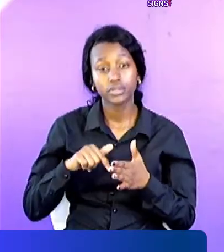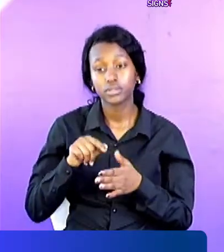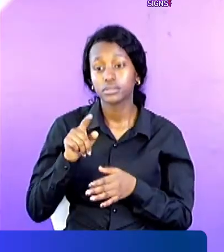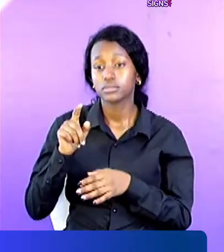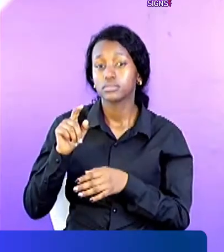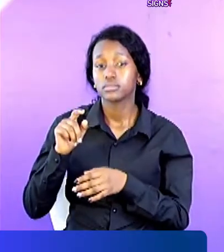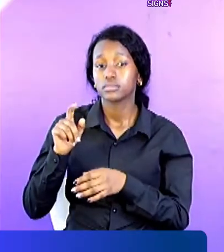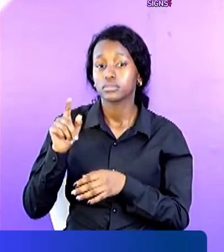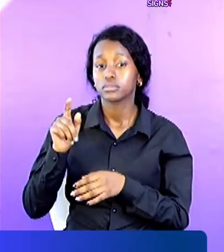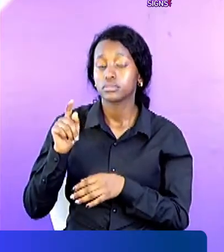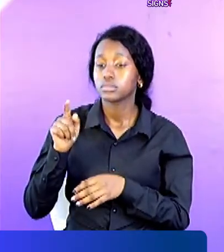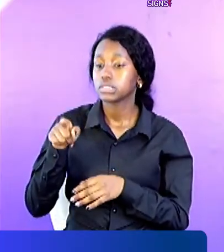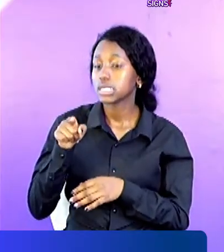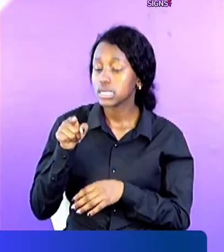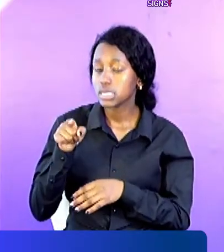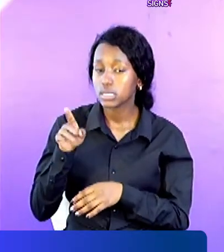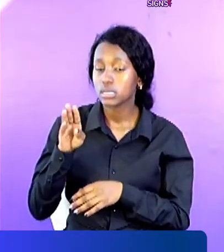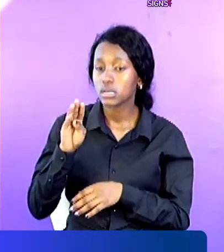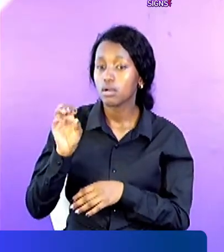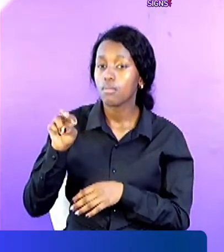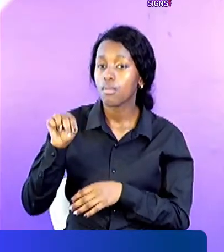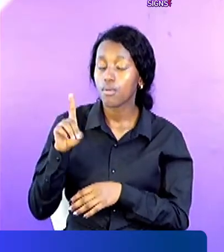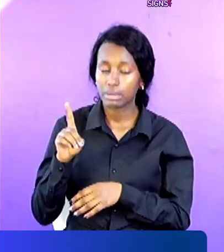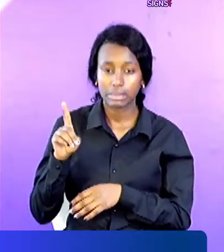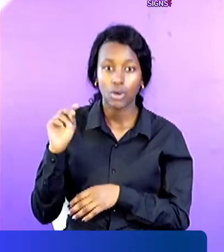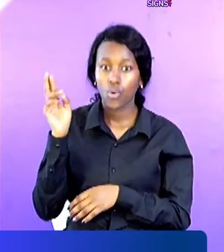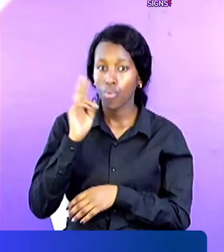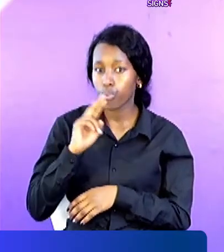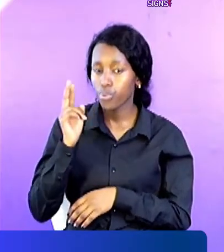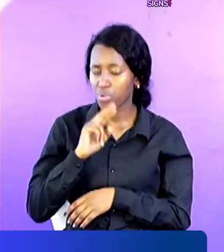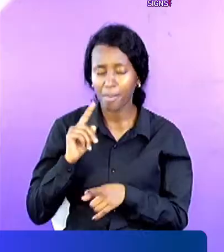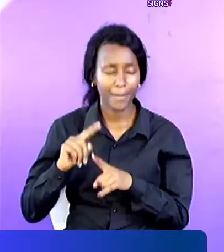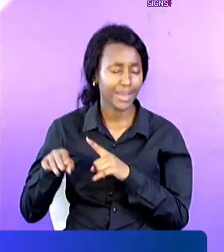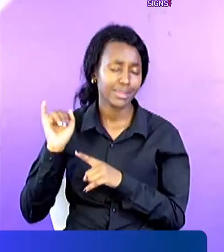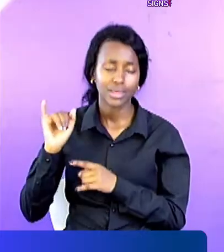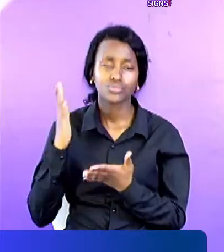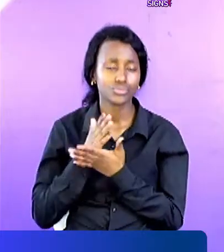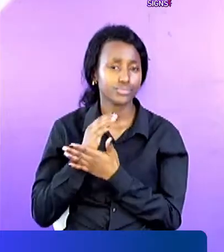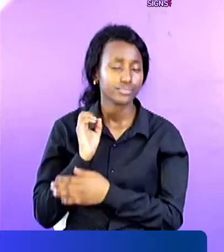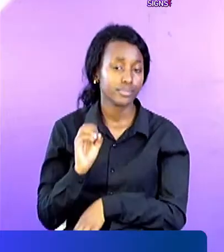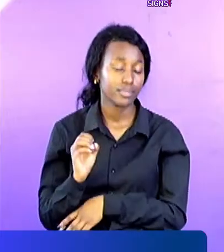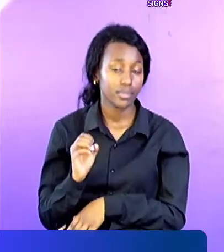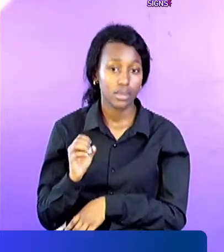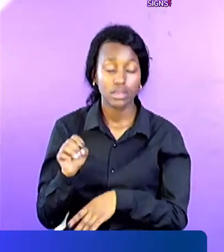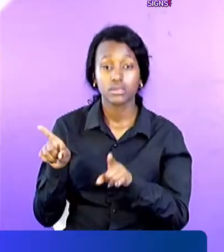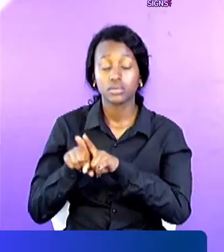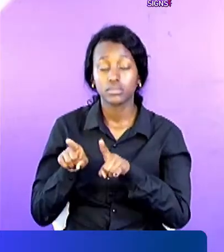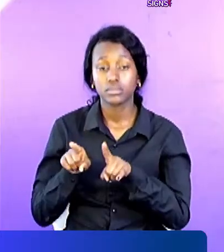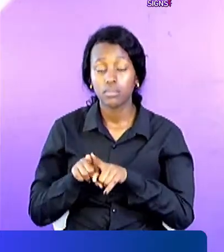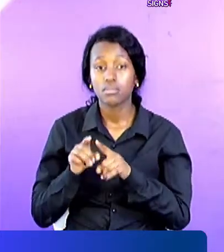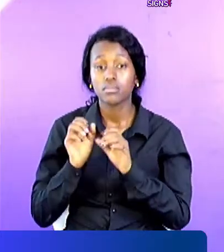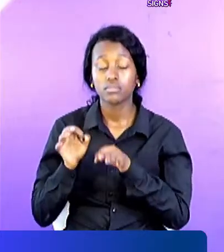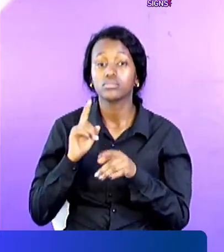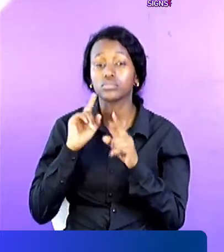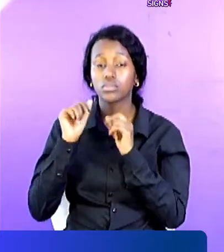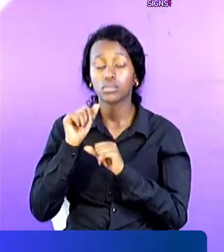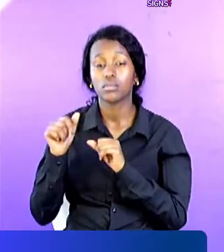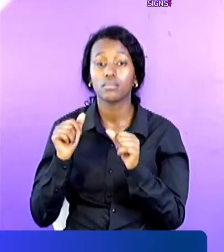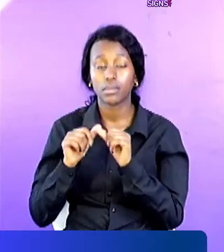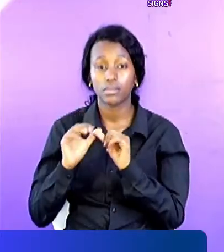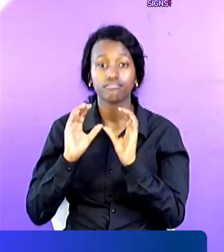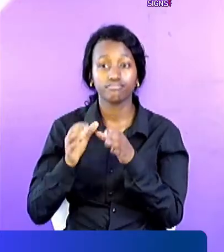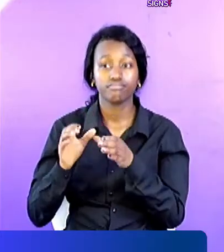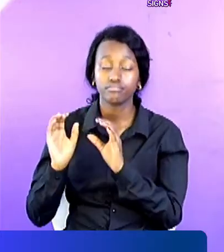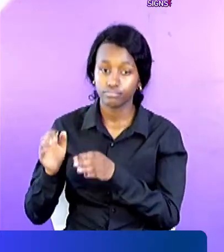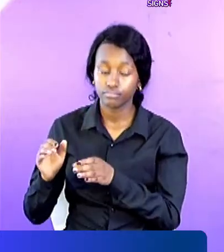are risk-free. But that is not the case. And remember, when we talked about capital preservation, we said you don't